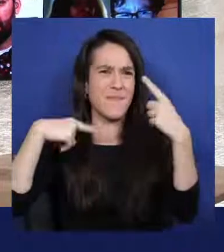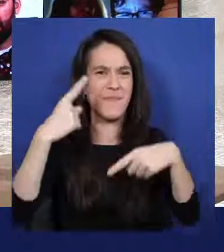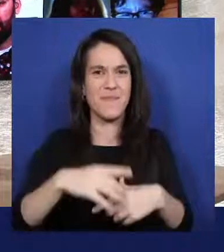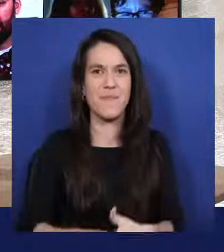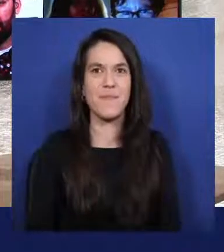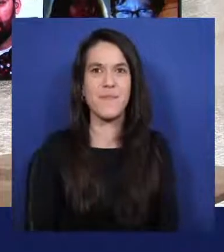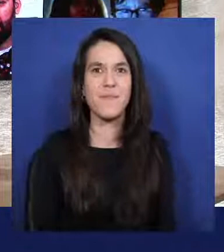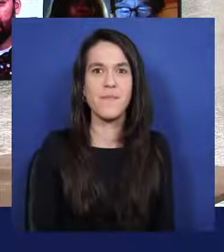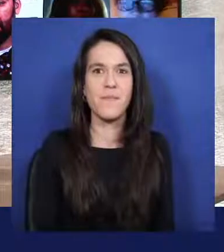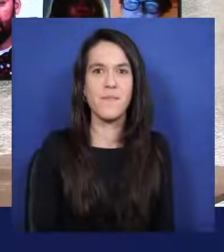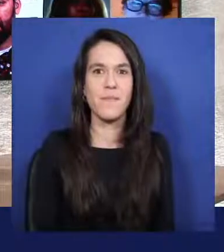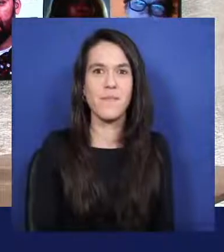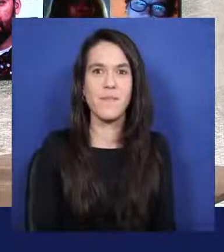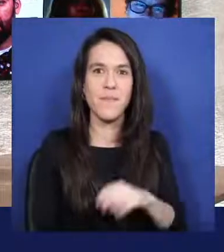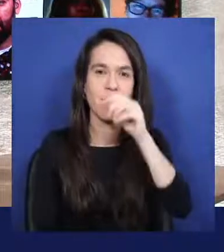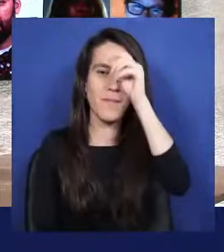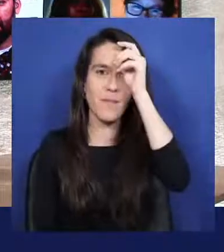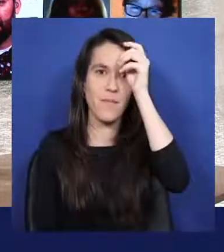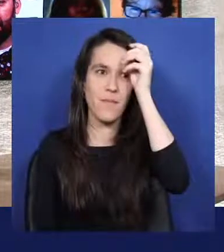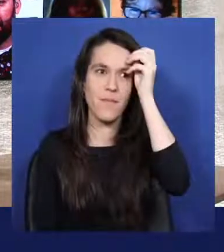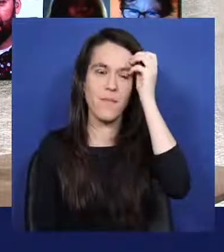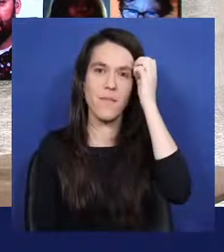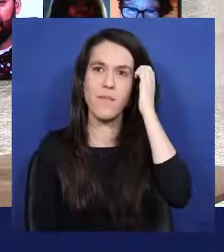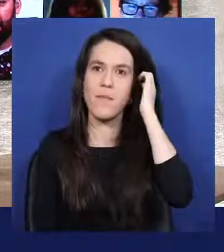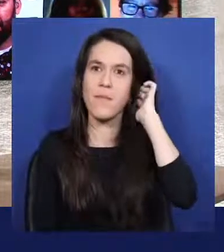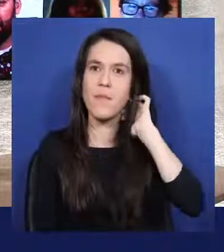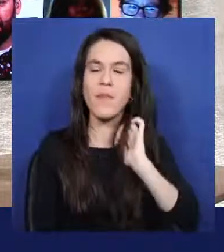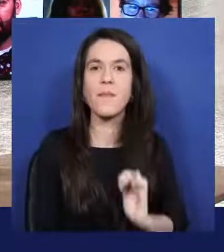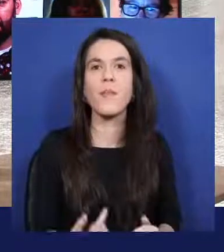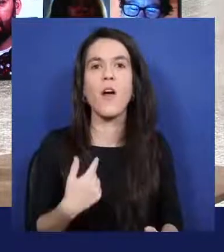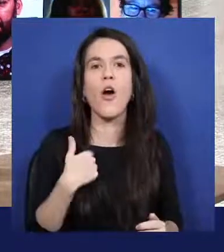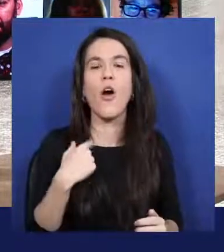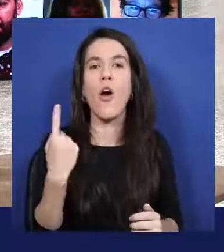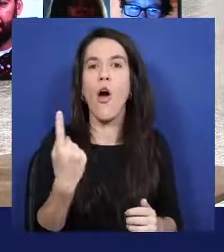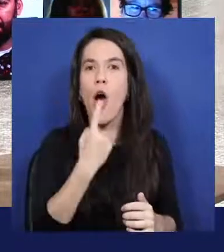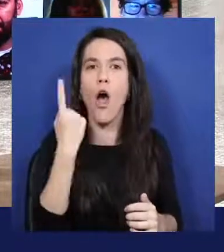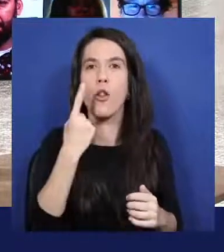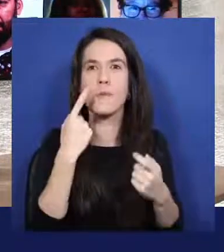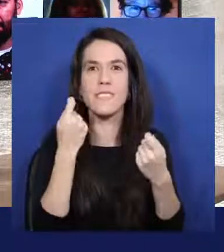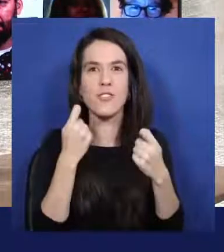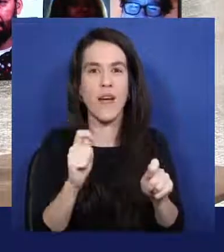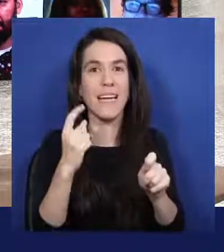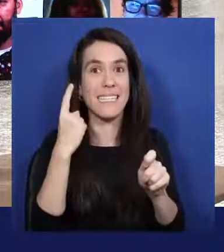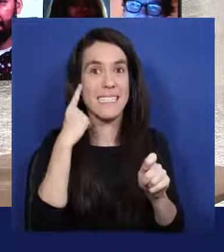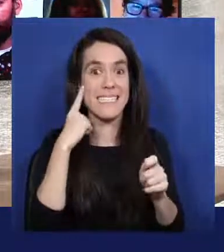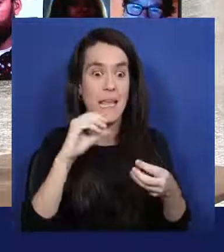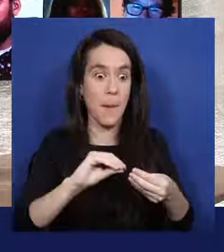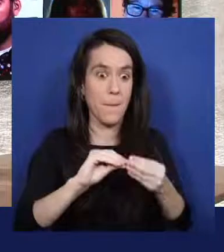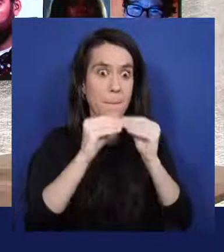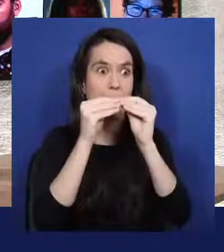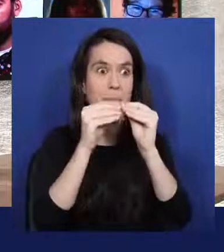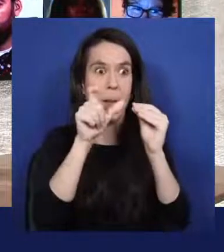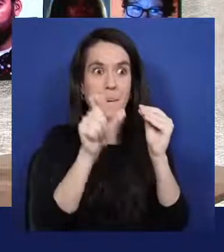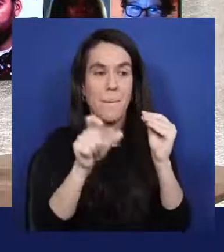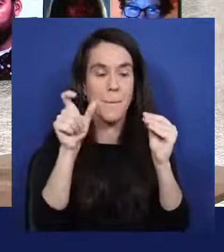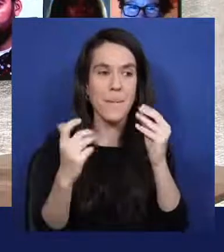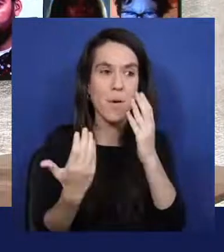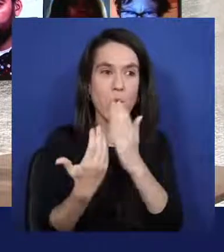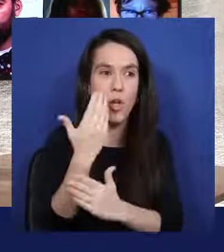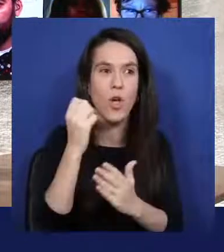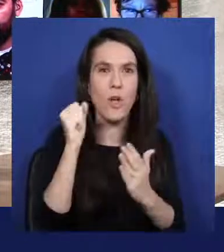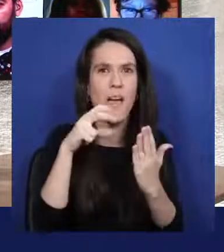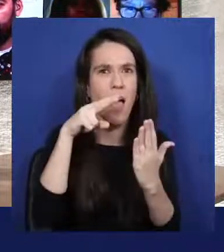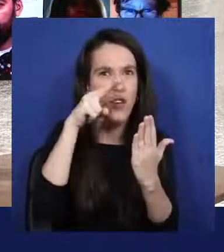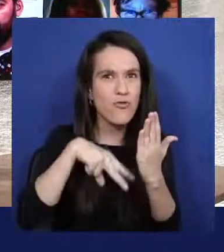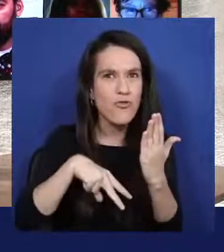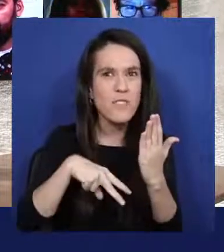So, but always with a side mark that if you really want to use the models, then get in touch with somebody who